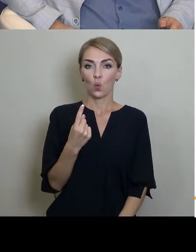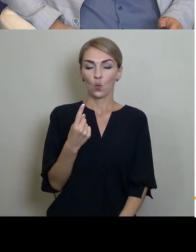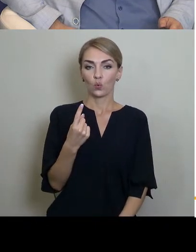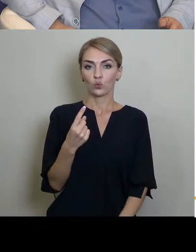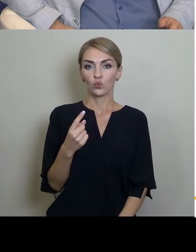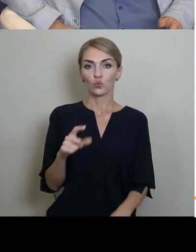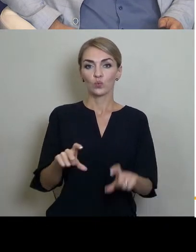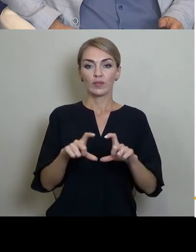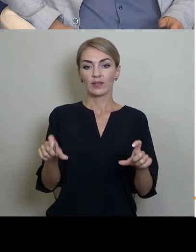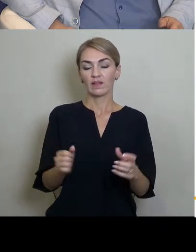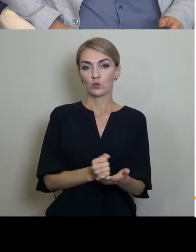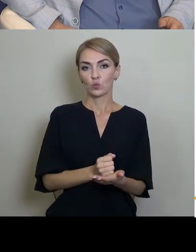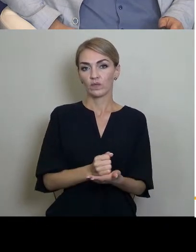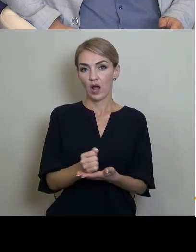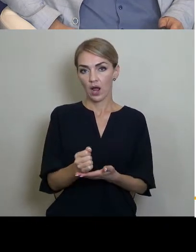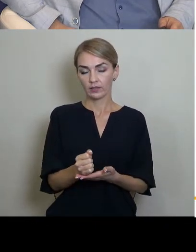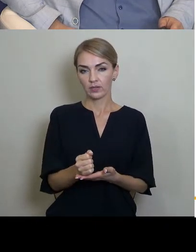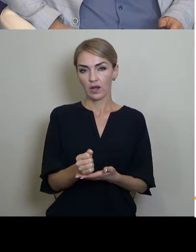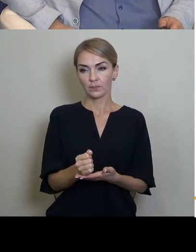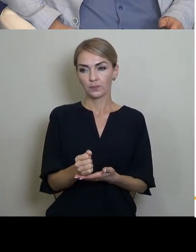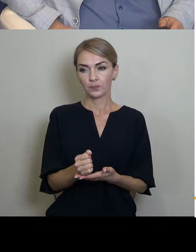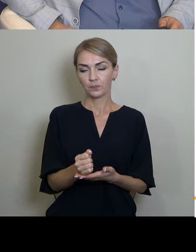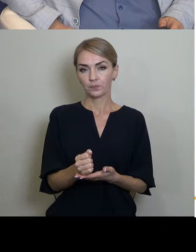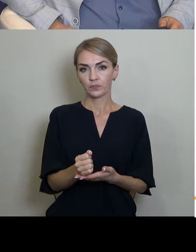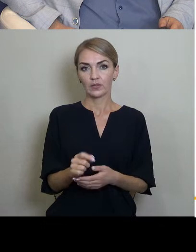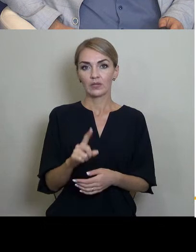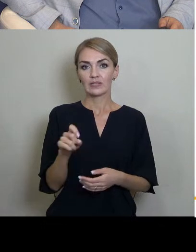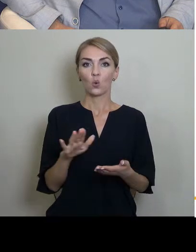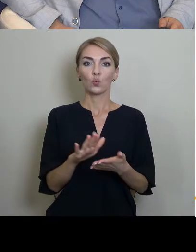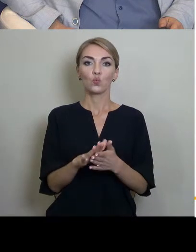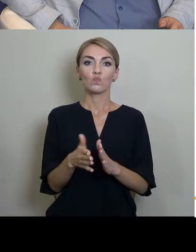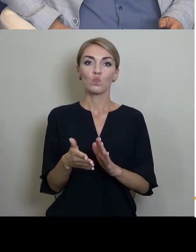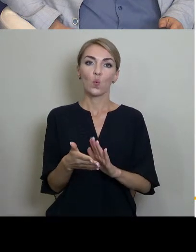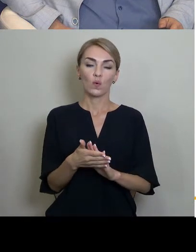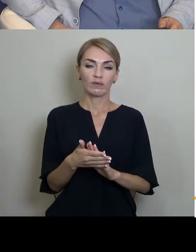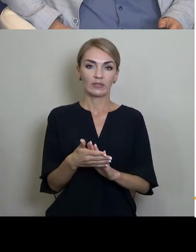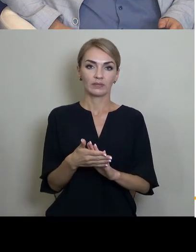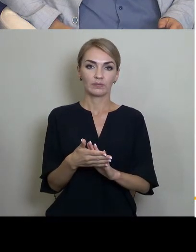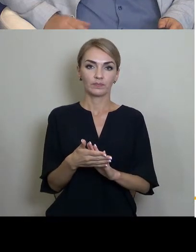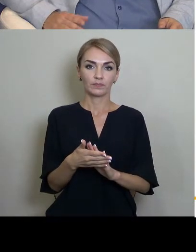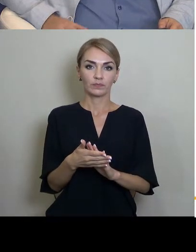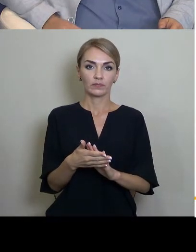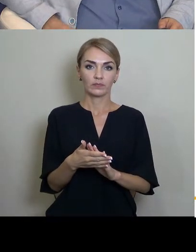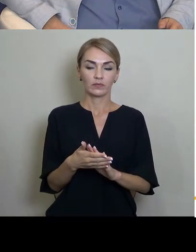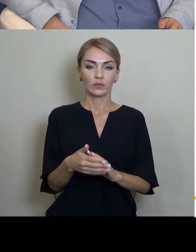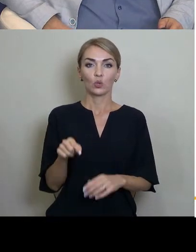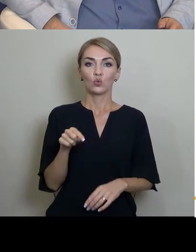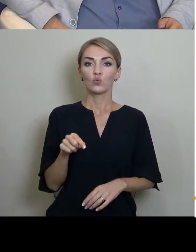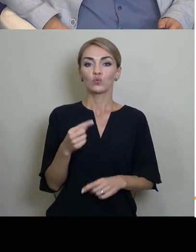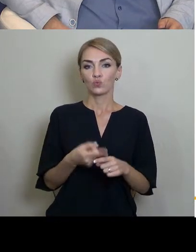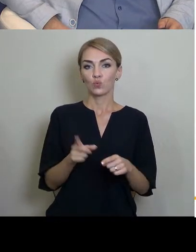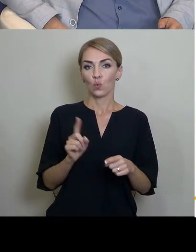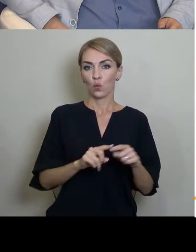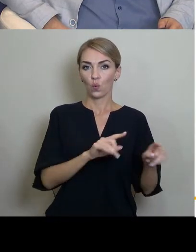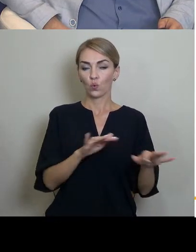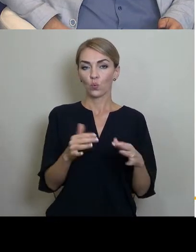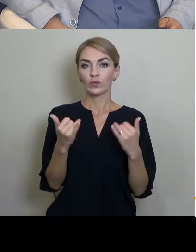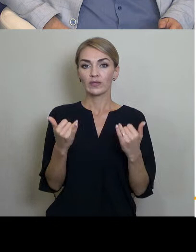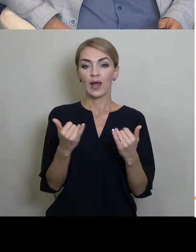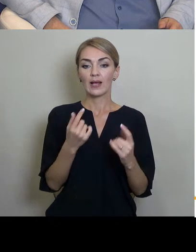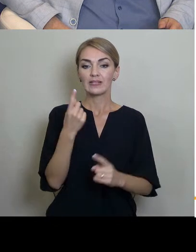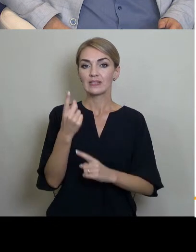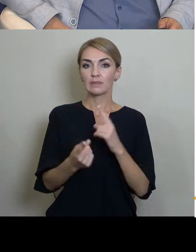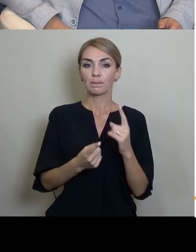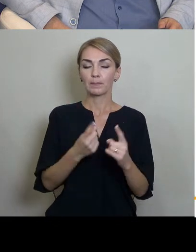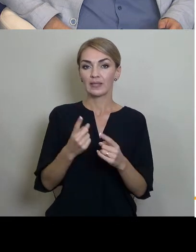from one party, let's say, from one subject of nomination, on condition of this step